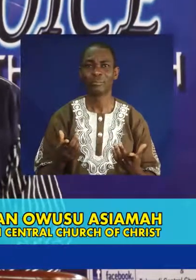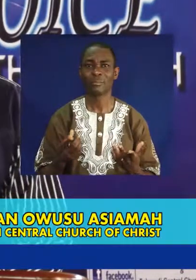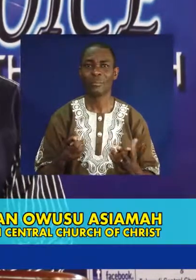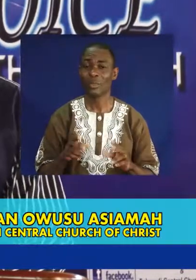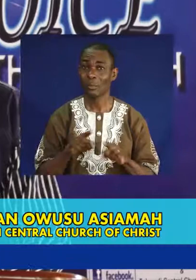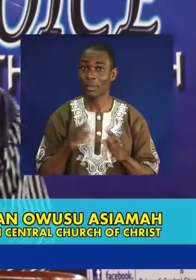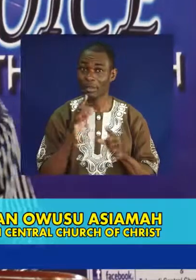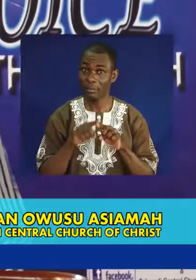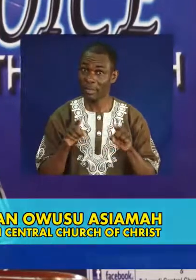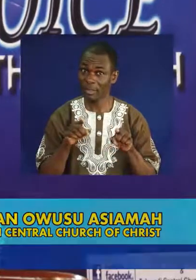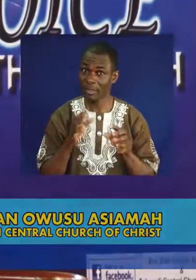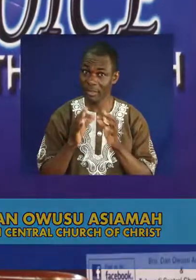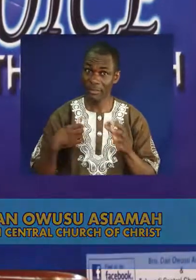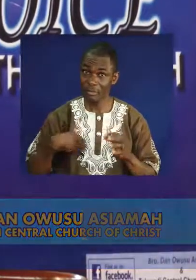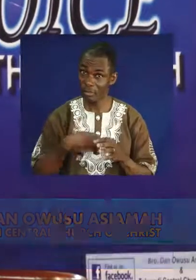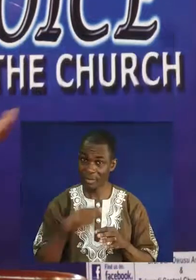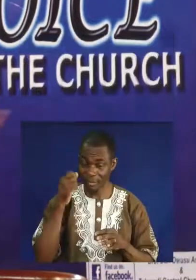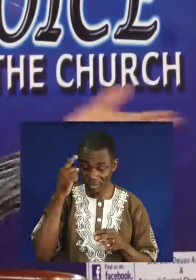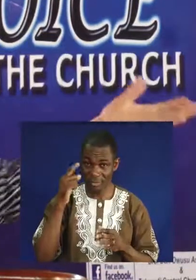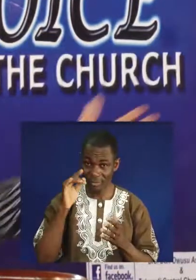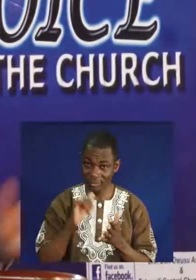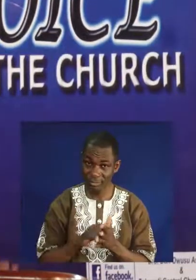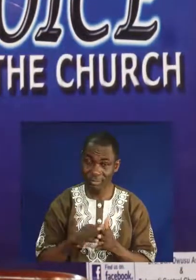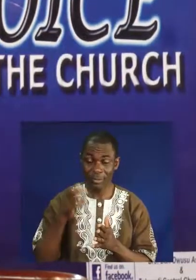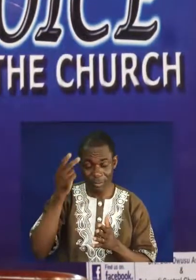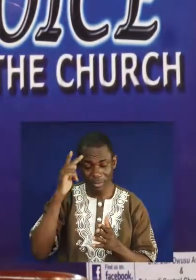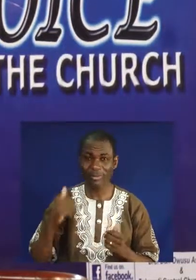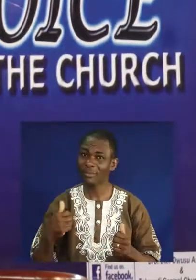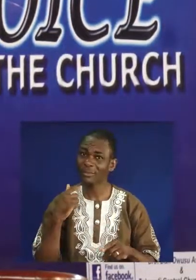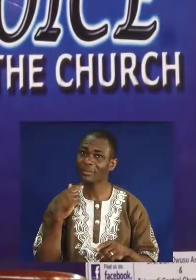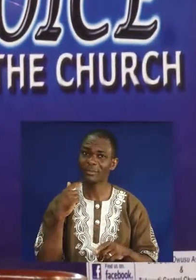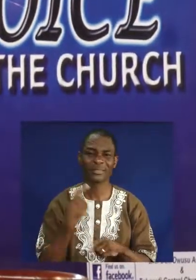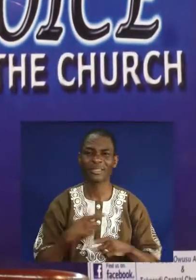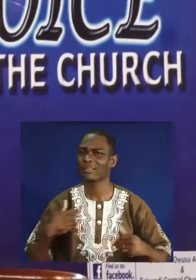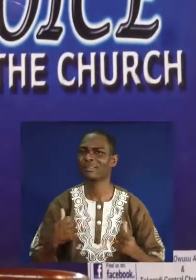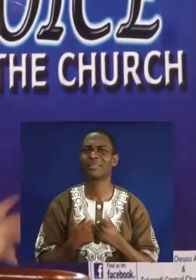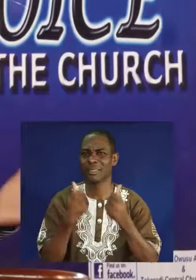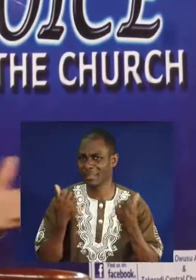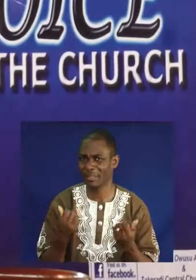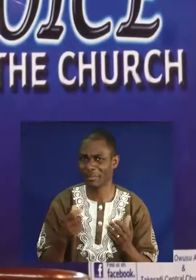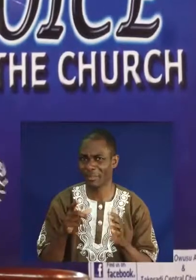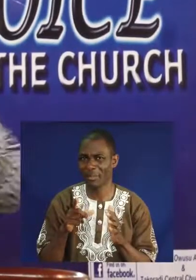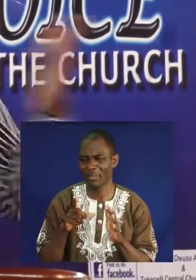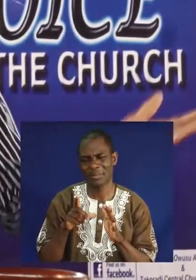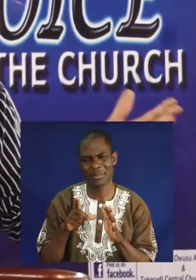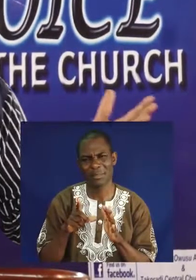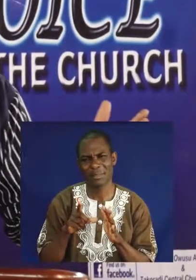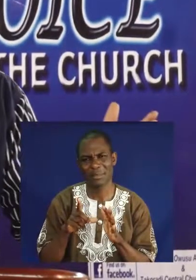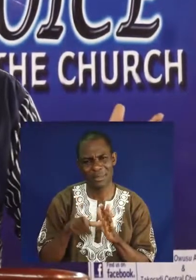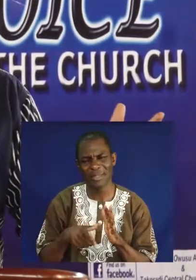se amanyosam ene ade no to me eye game bi keke eno mo ye no sa. No, the obi pa and